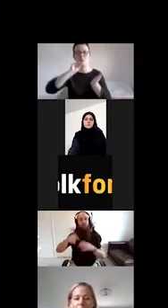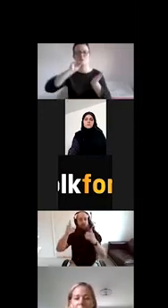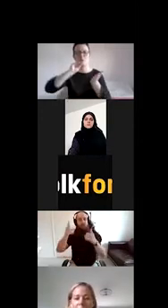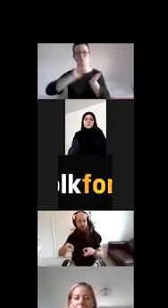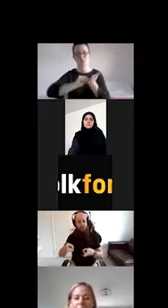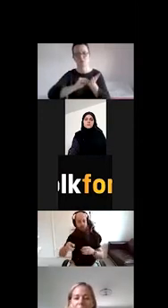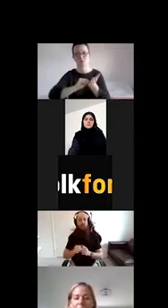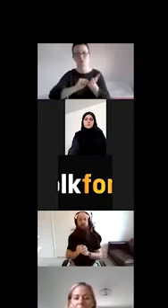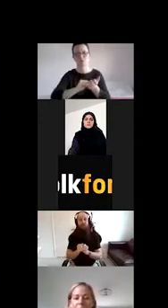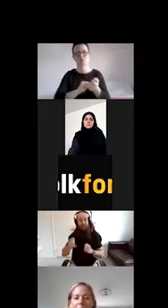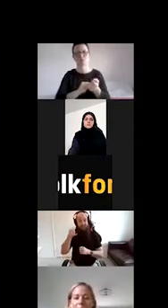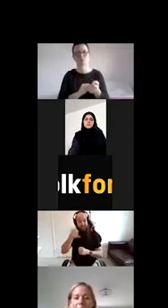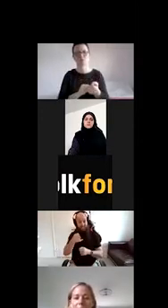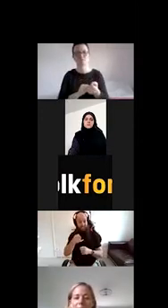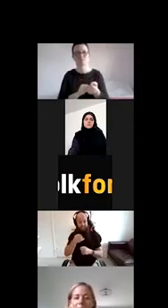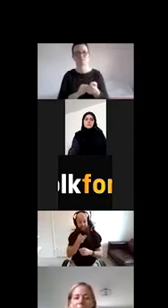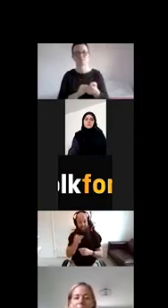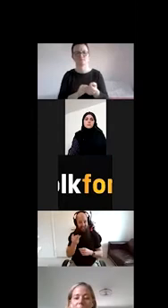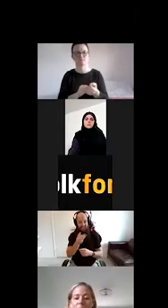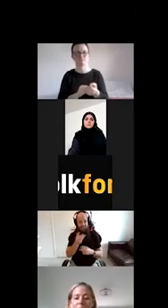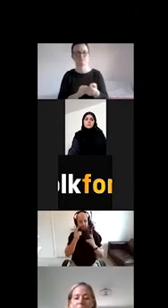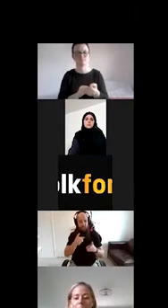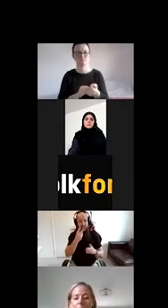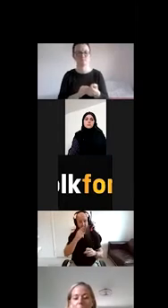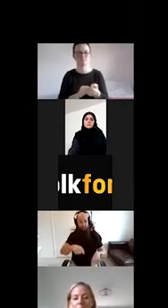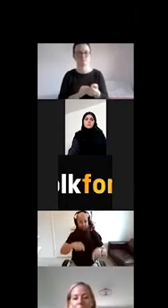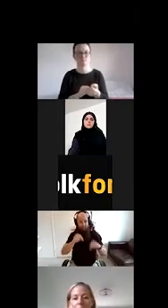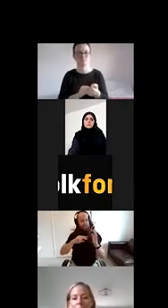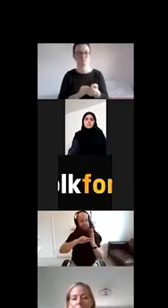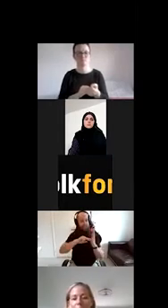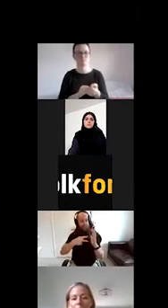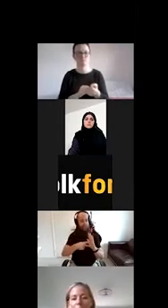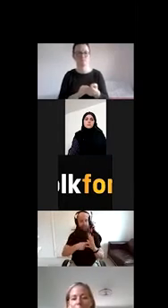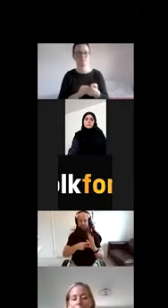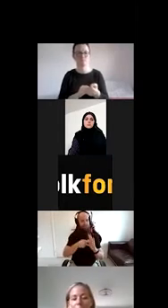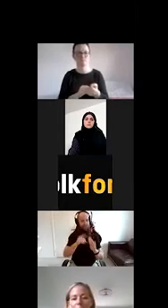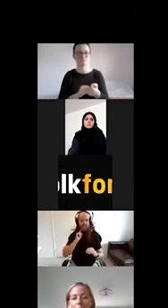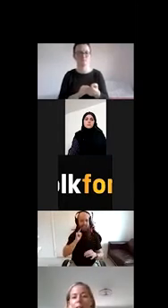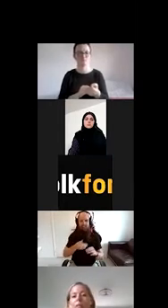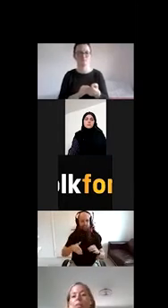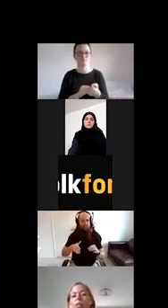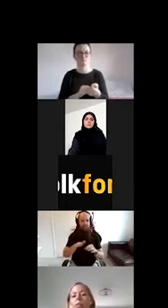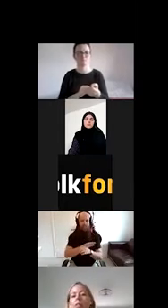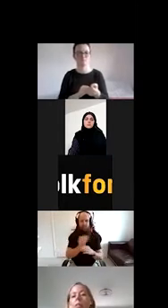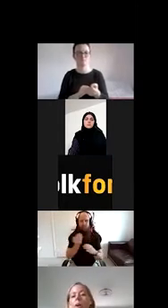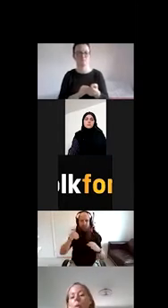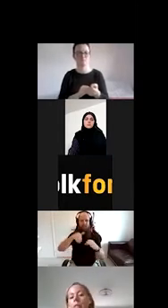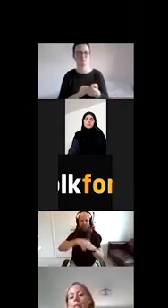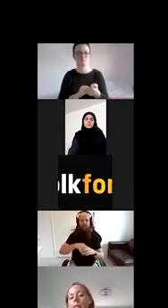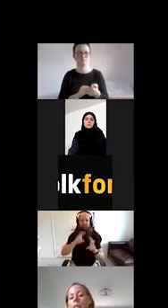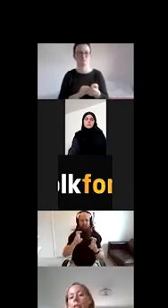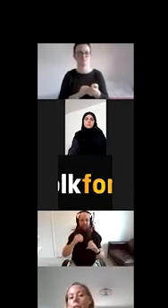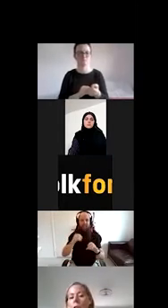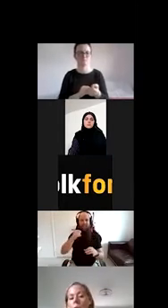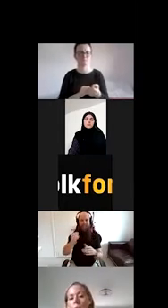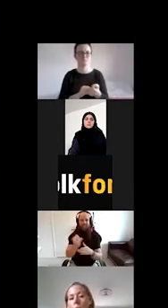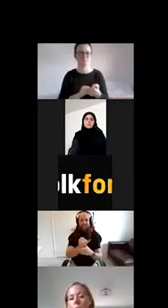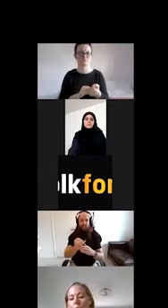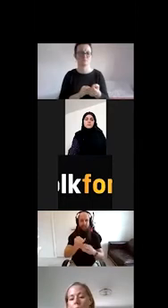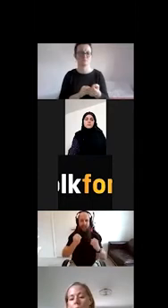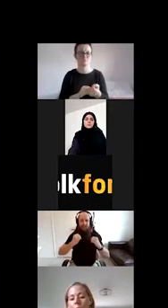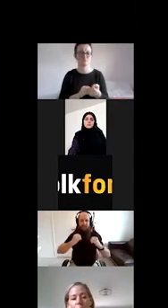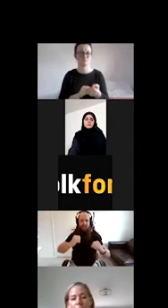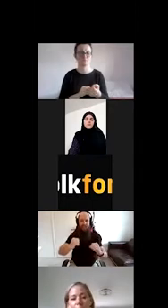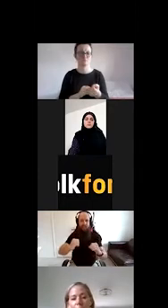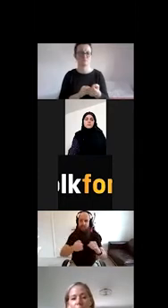However, also here we see that these strategies are not always fully implemented on the ground and not always even known to